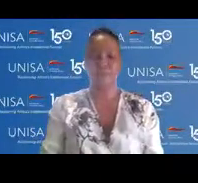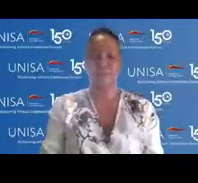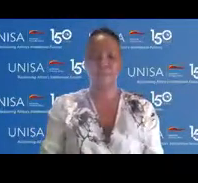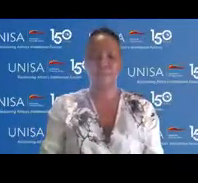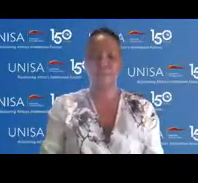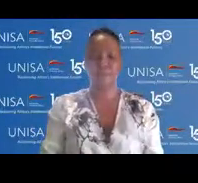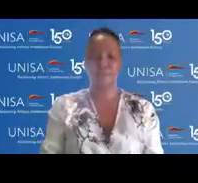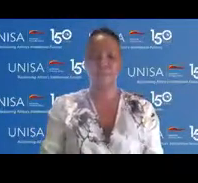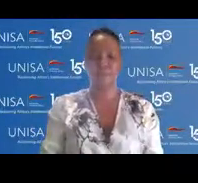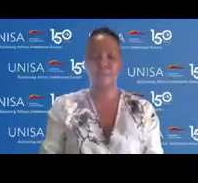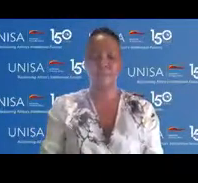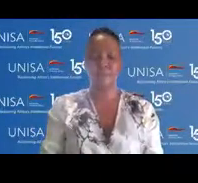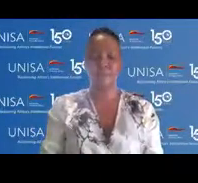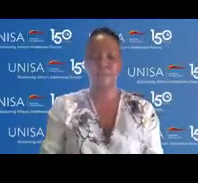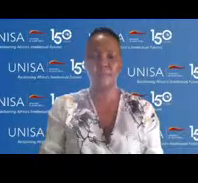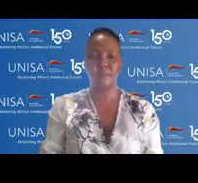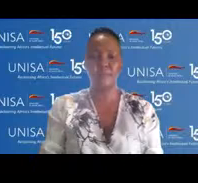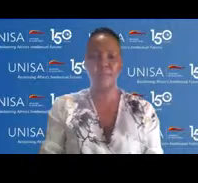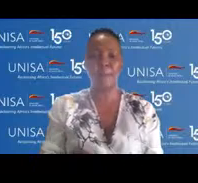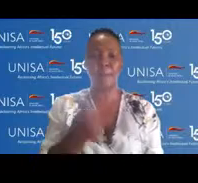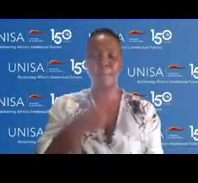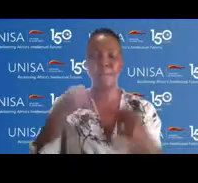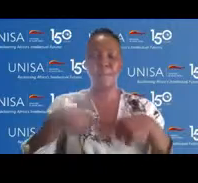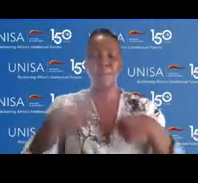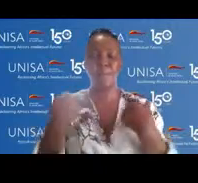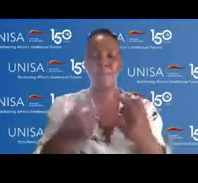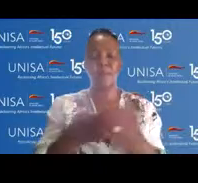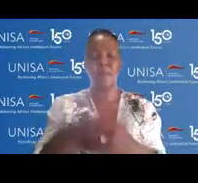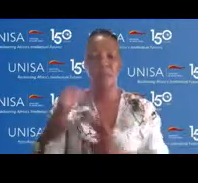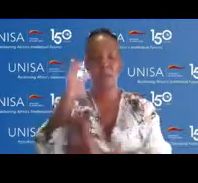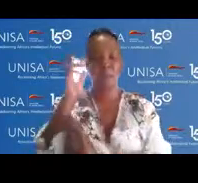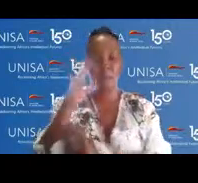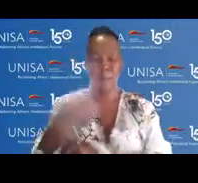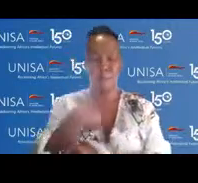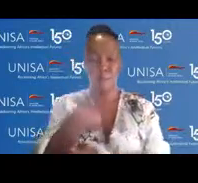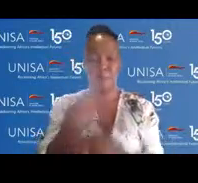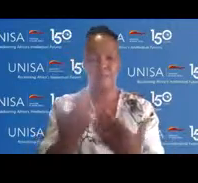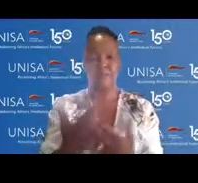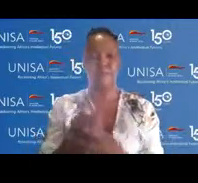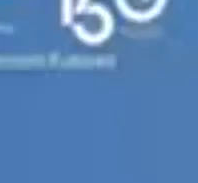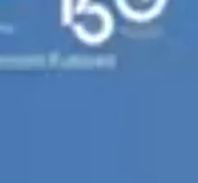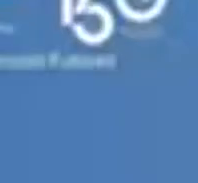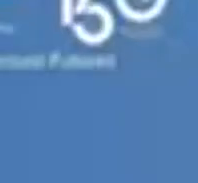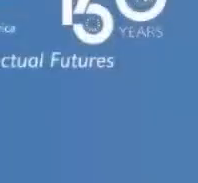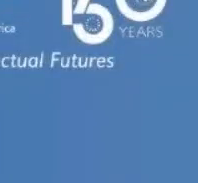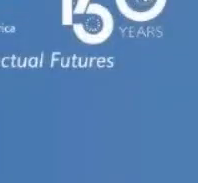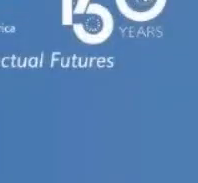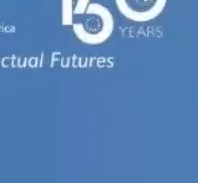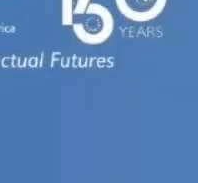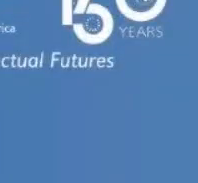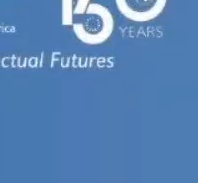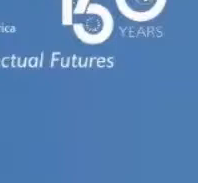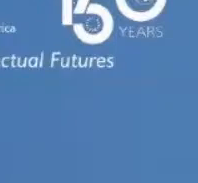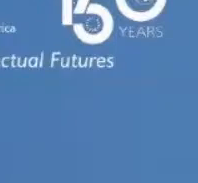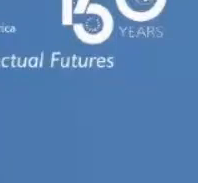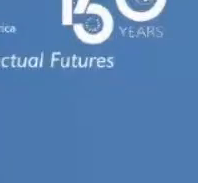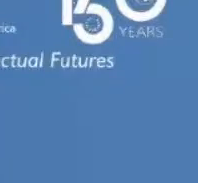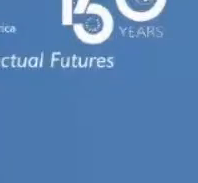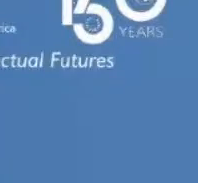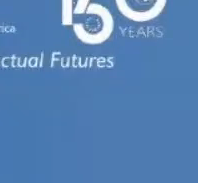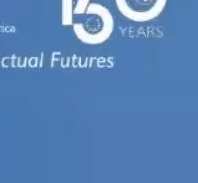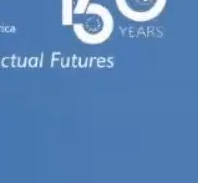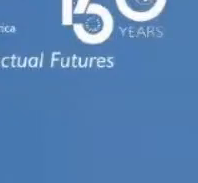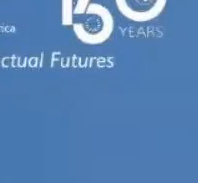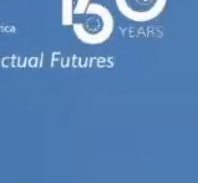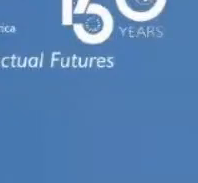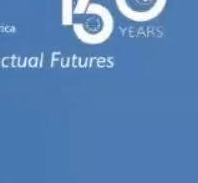Okay, so there's my life, so it remembered me. Okay, I'm going to stop sharing because I don't want to share my password with you guys. I'm just going